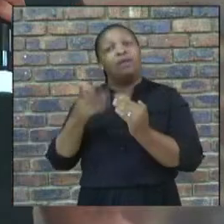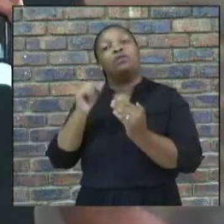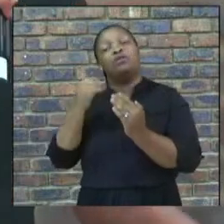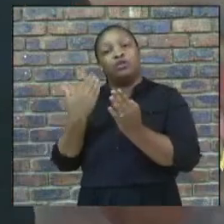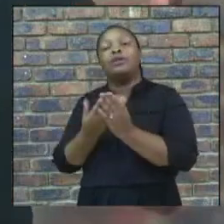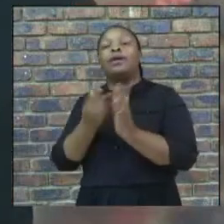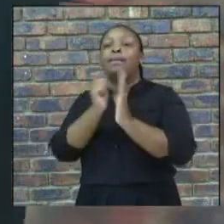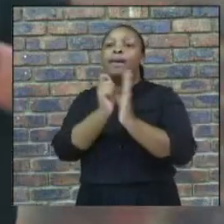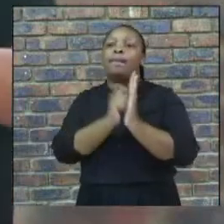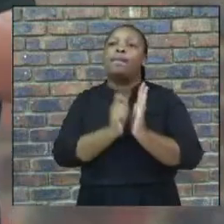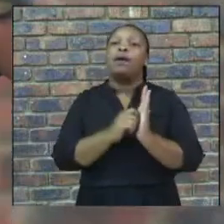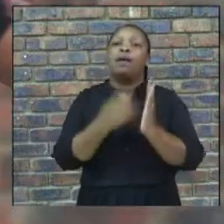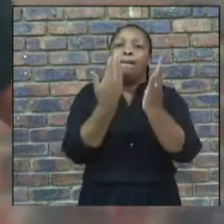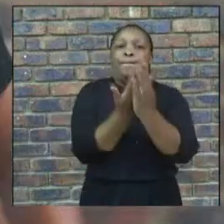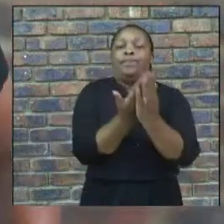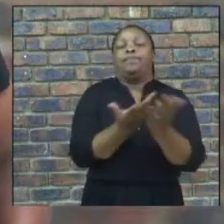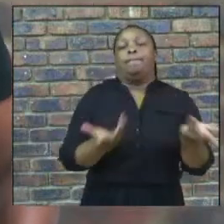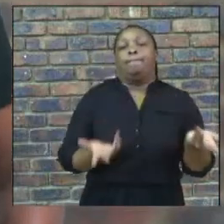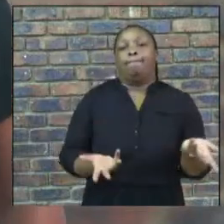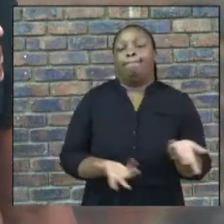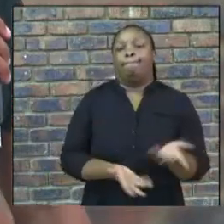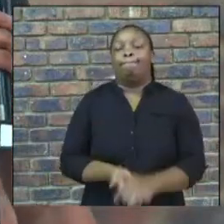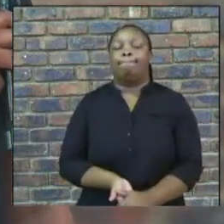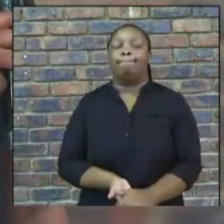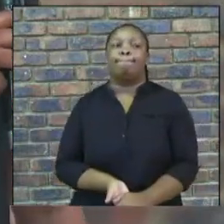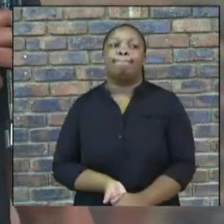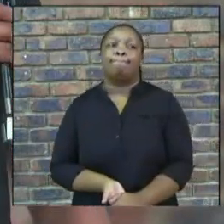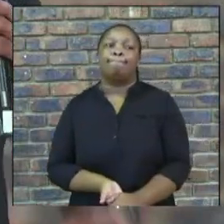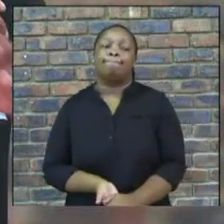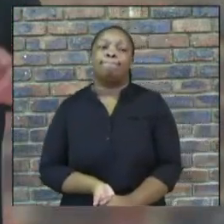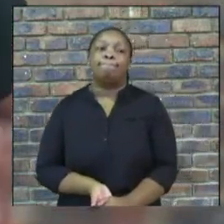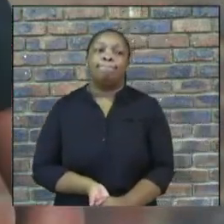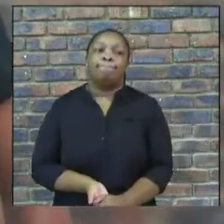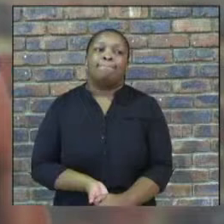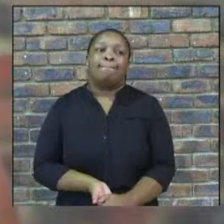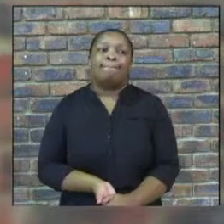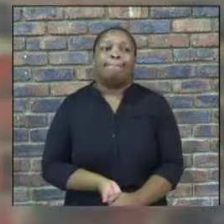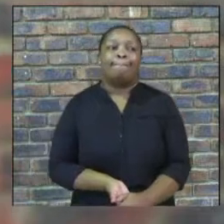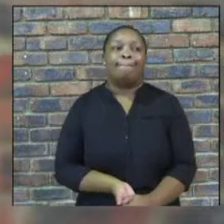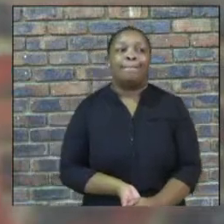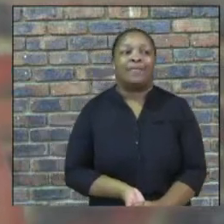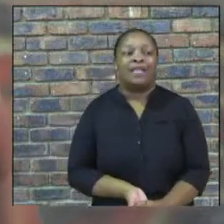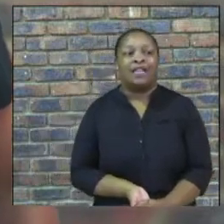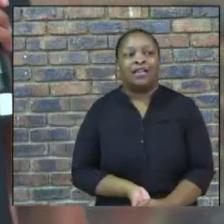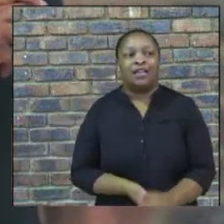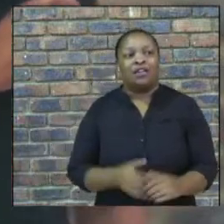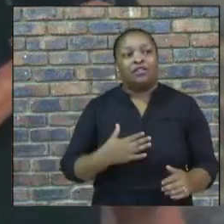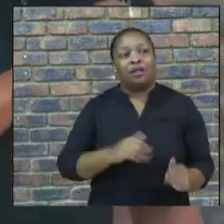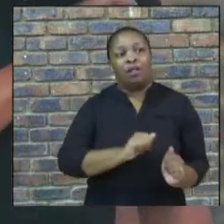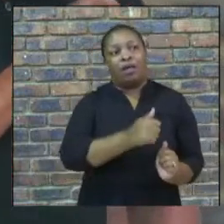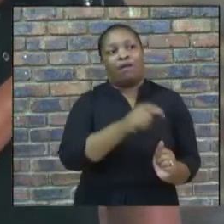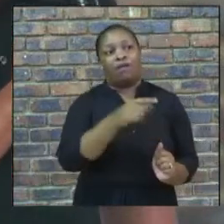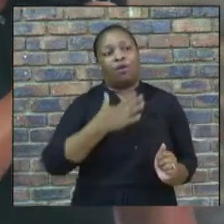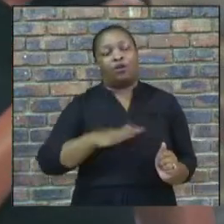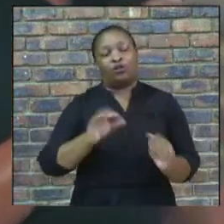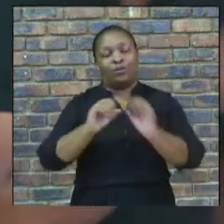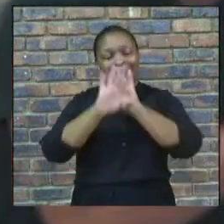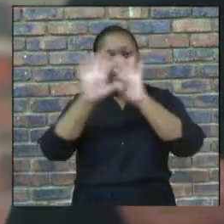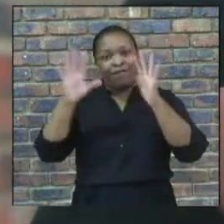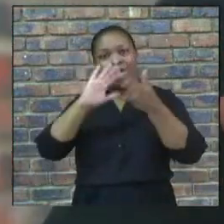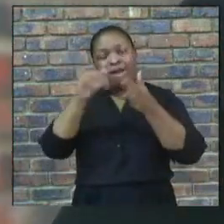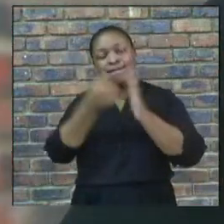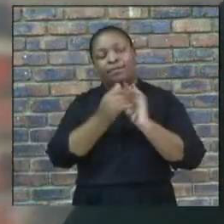coupled with the inputs that are made in this gathering. So I thought, Chair, we needed to clarify that. Thank you very much. Over